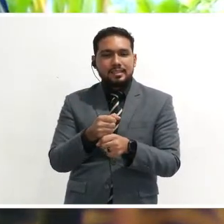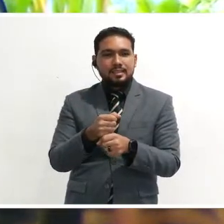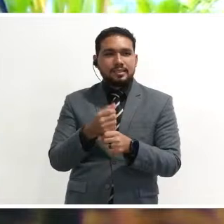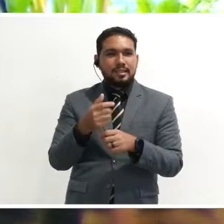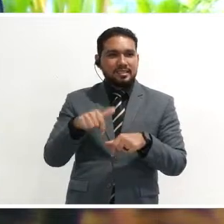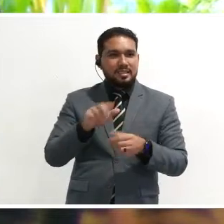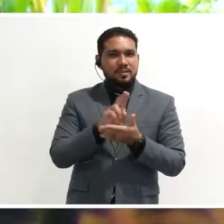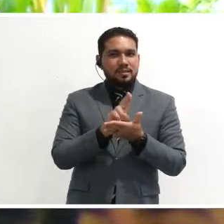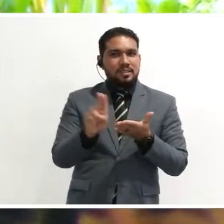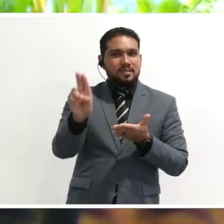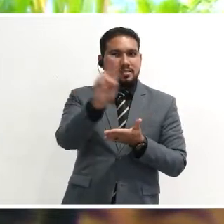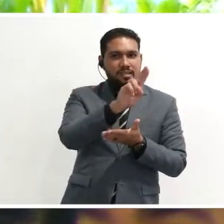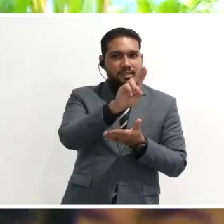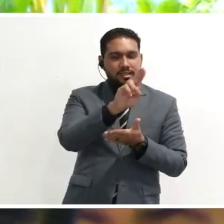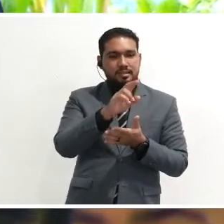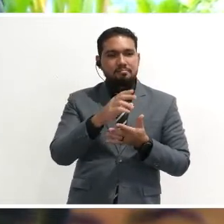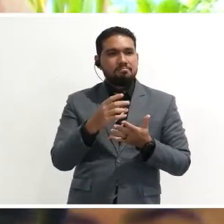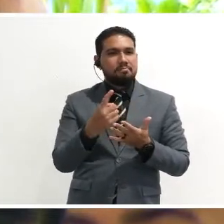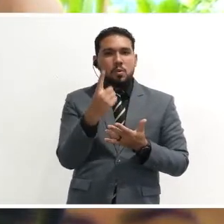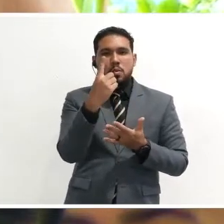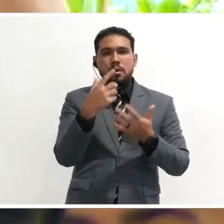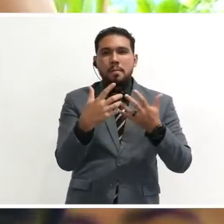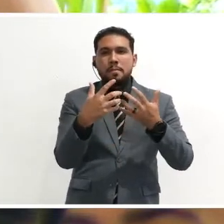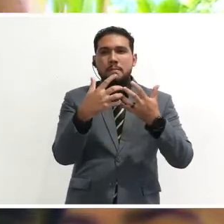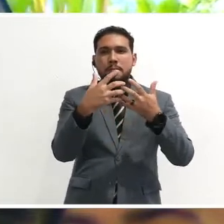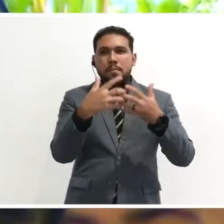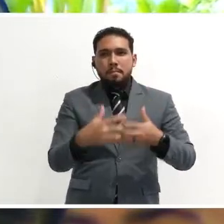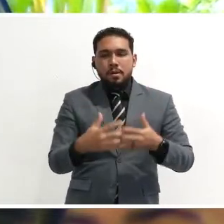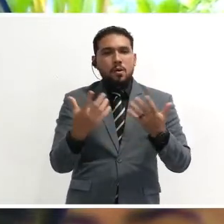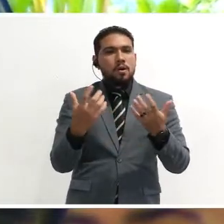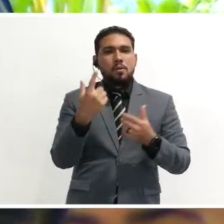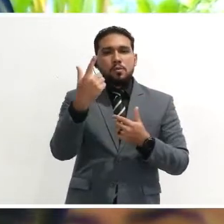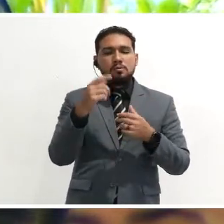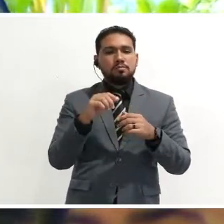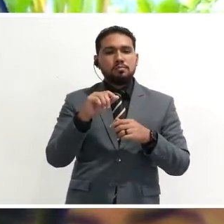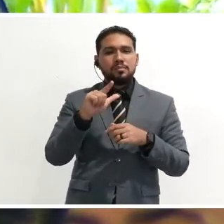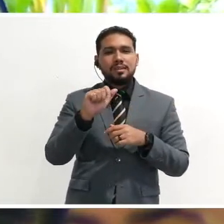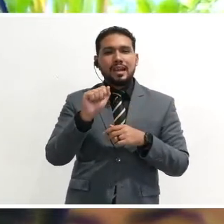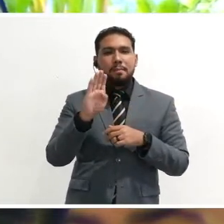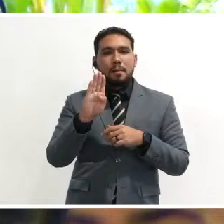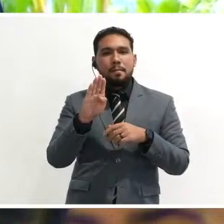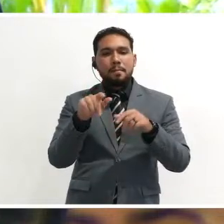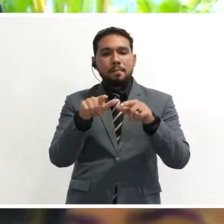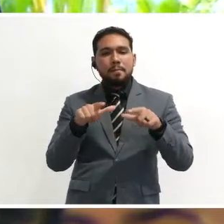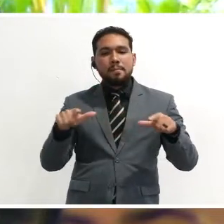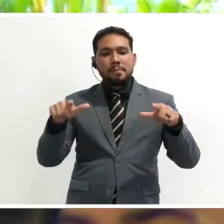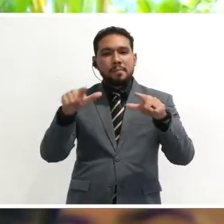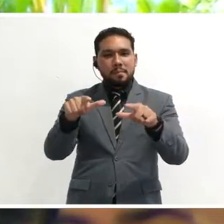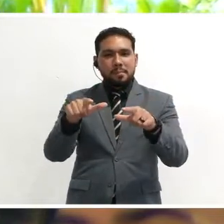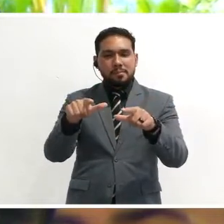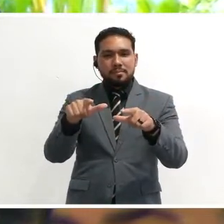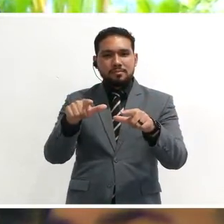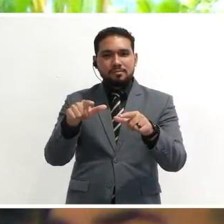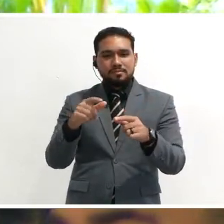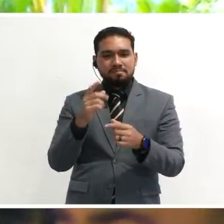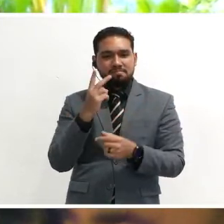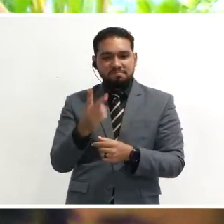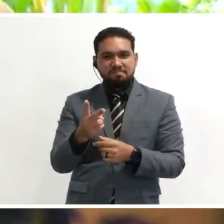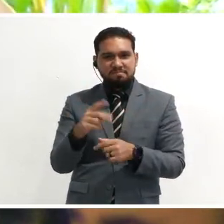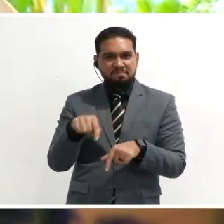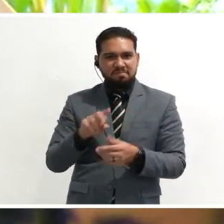el primer paso? Algo que sea realista, que podamos tener un laboratorio físico aquí en una universidad. Eso por un lado. Y por el